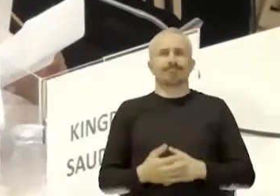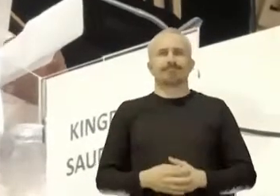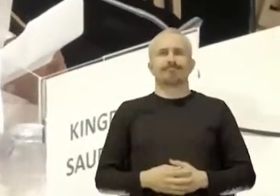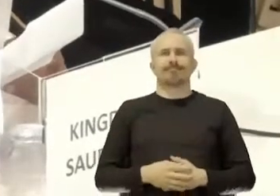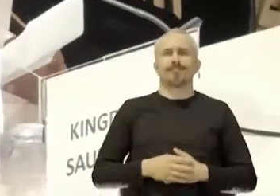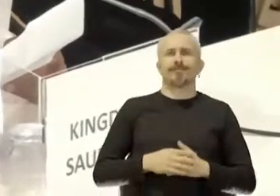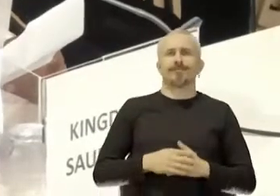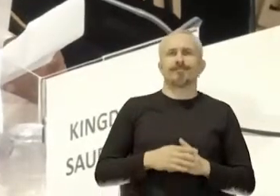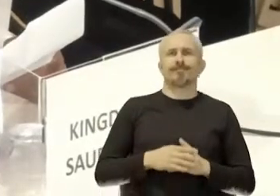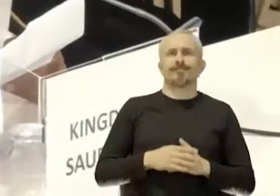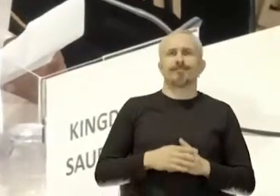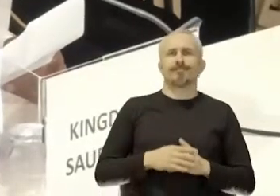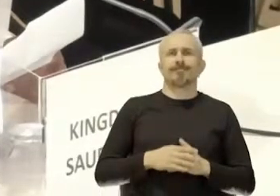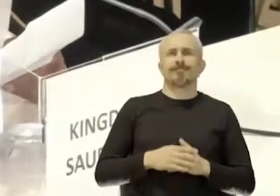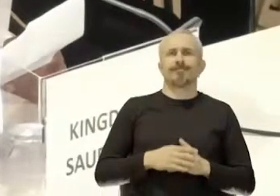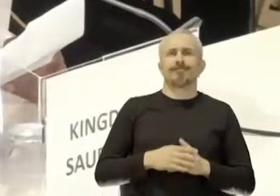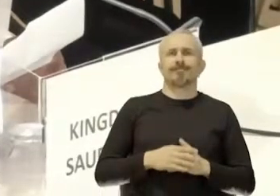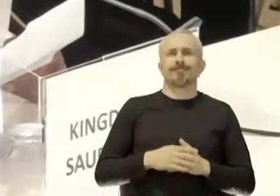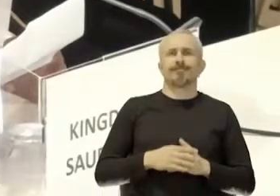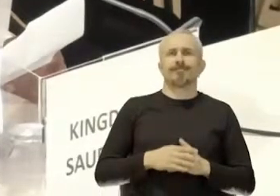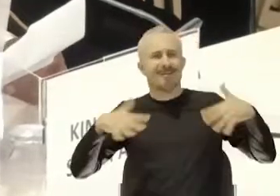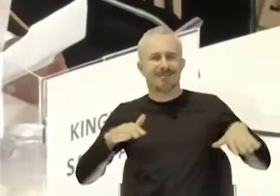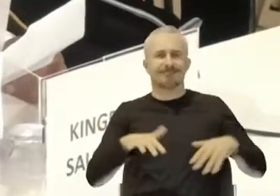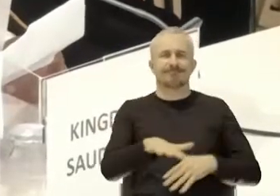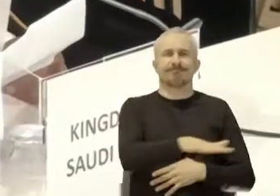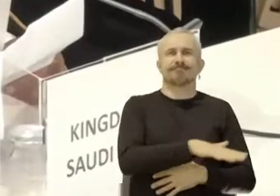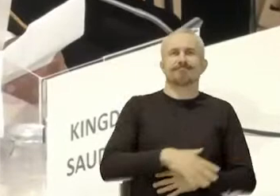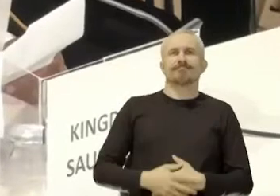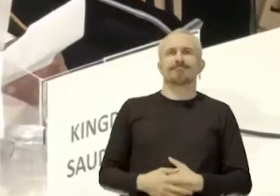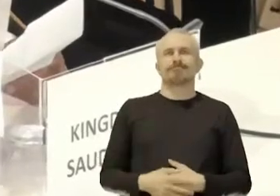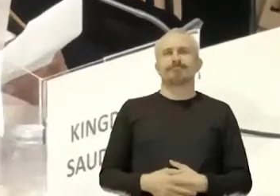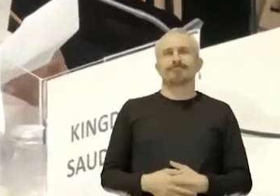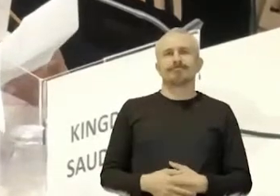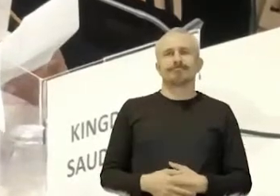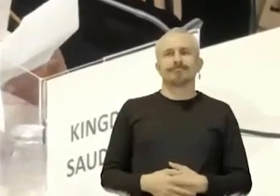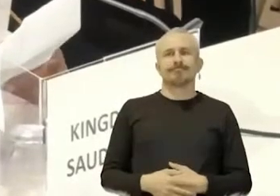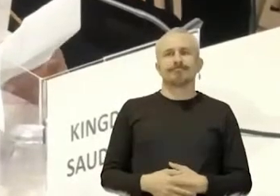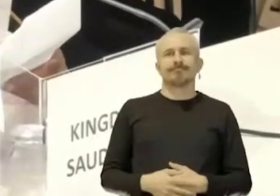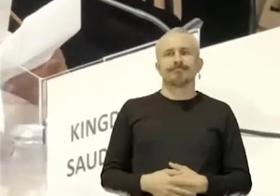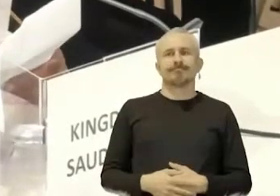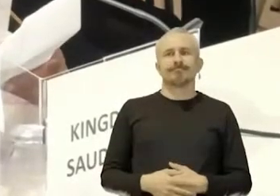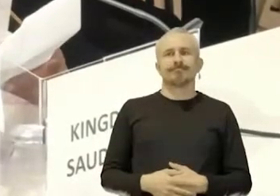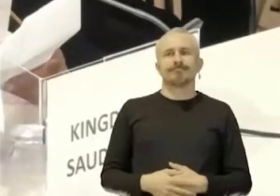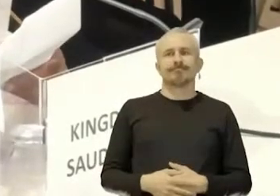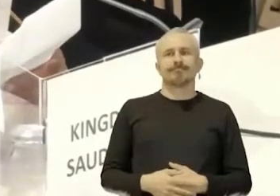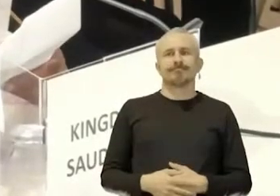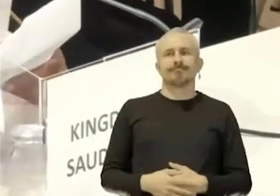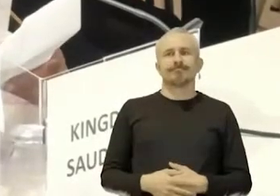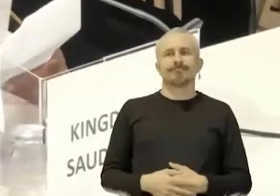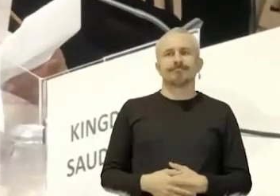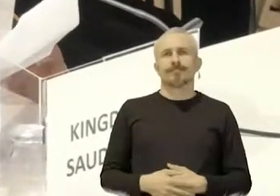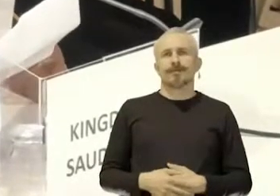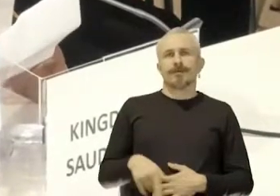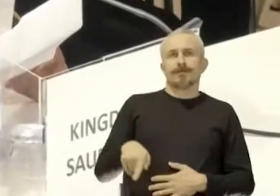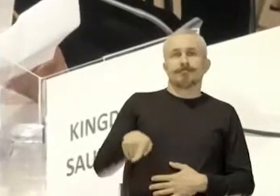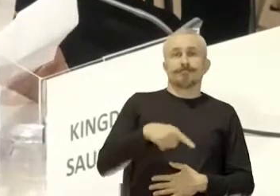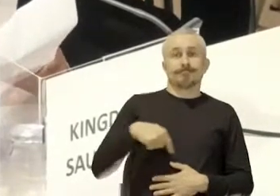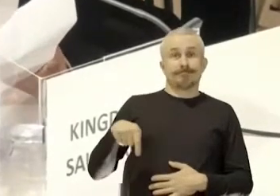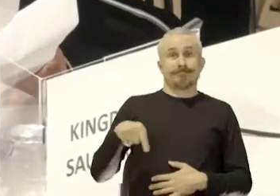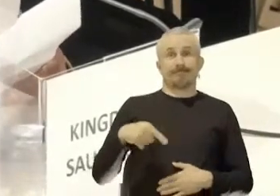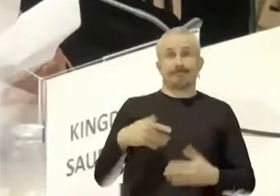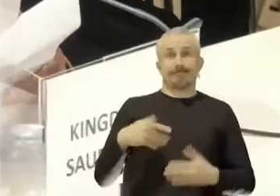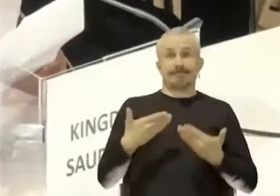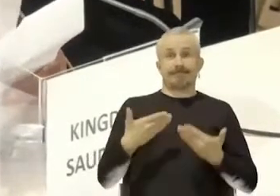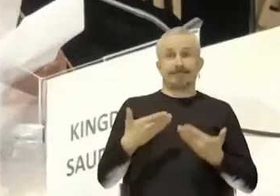gardens, providing certain entertainment areas for citizens. Here I could